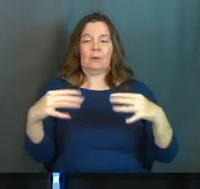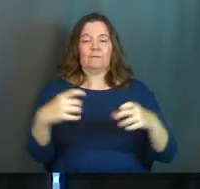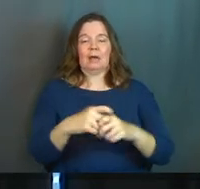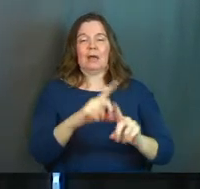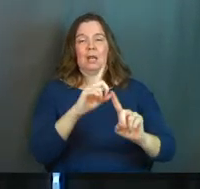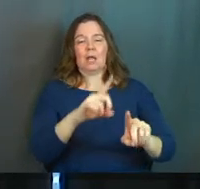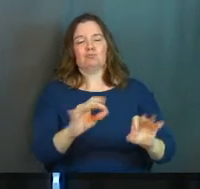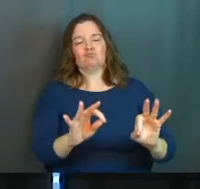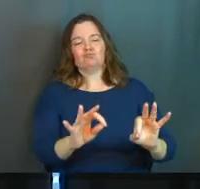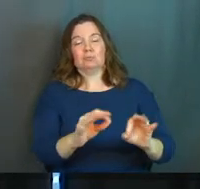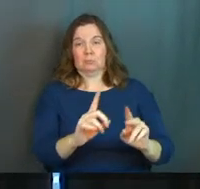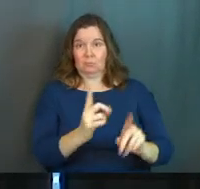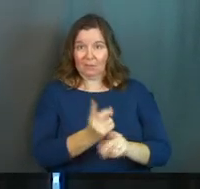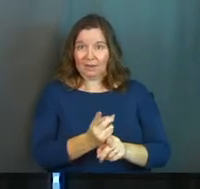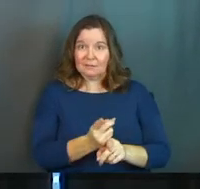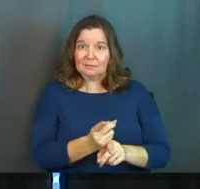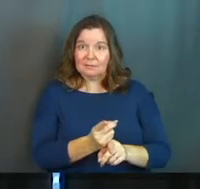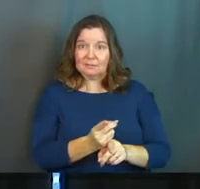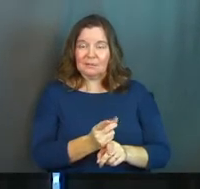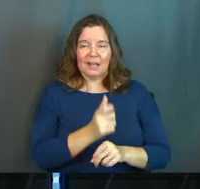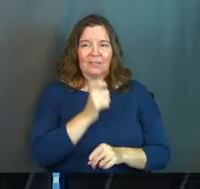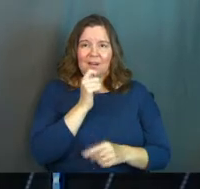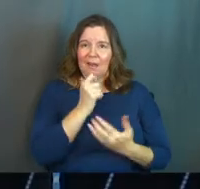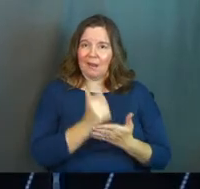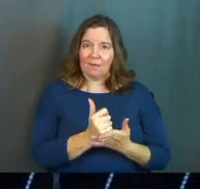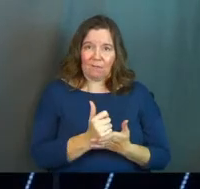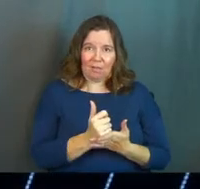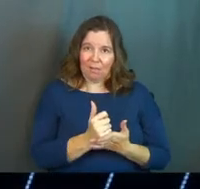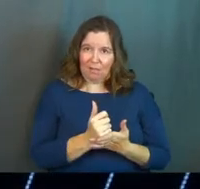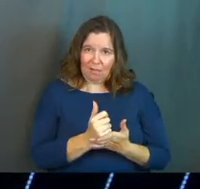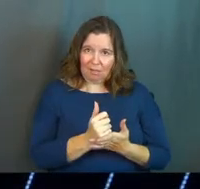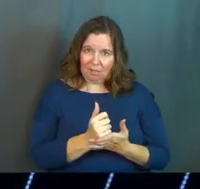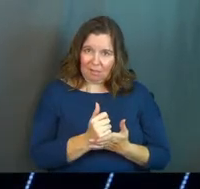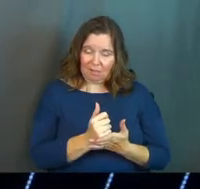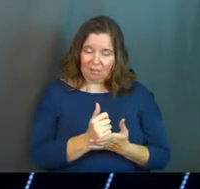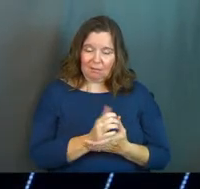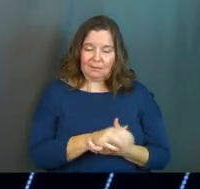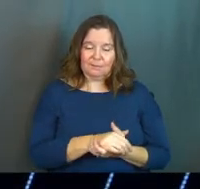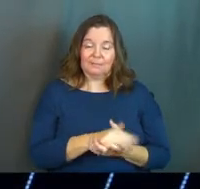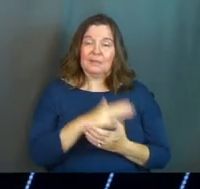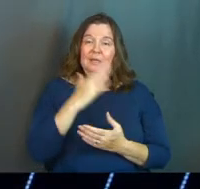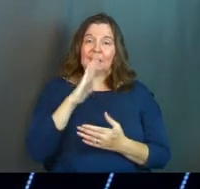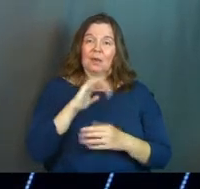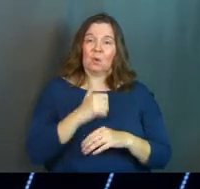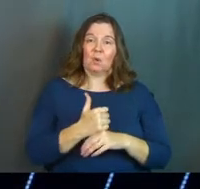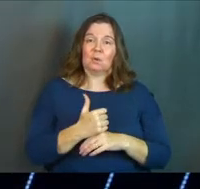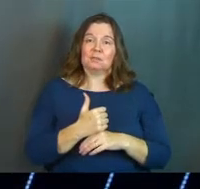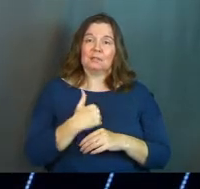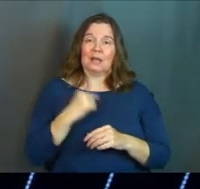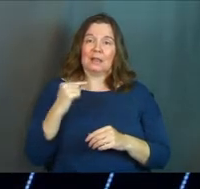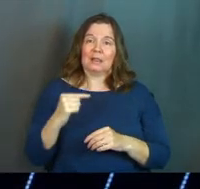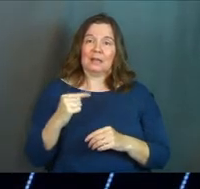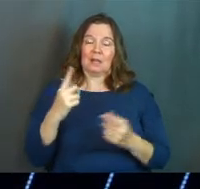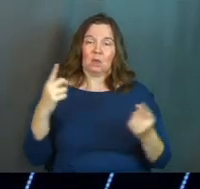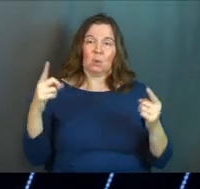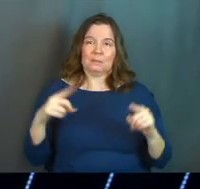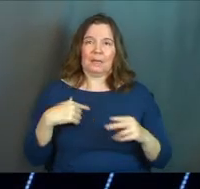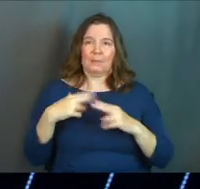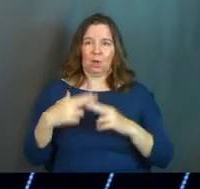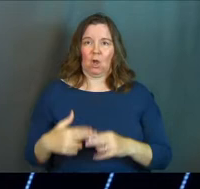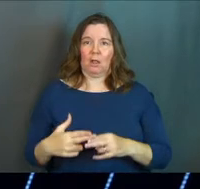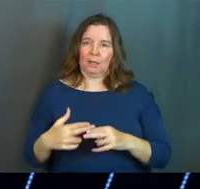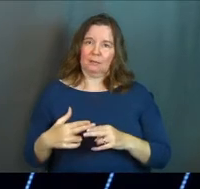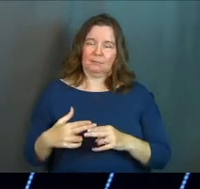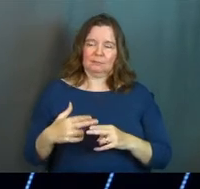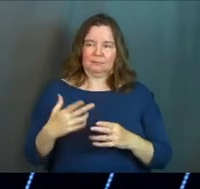oversimplified answers, do we not? And they're not helpful. God orchestrated a little coincidence. I'm going to call it